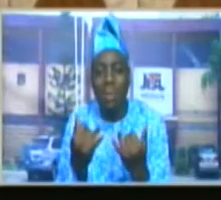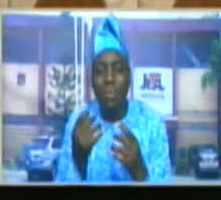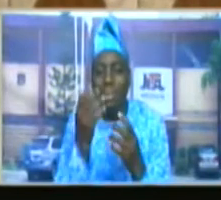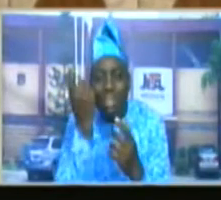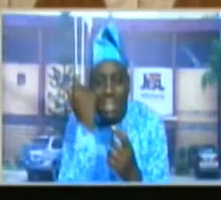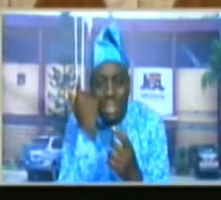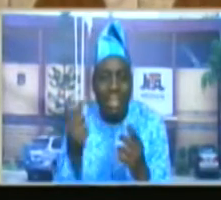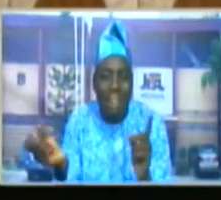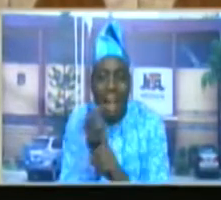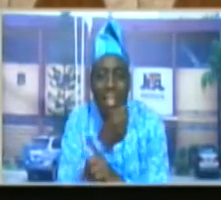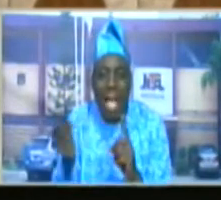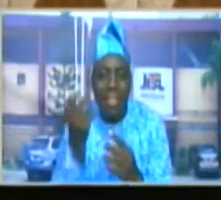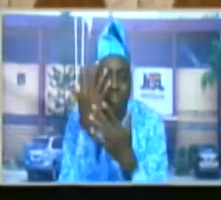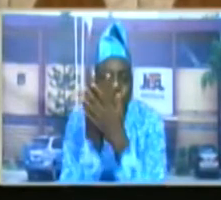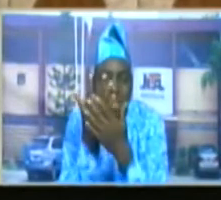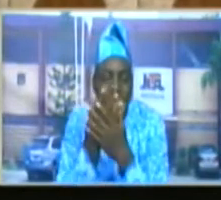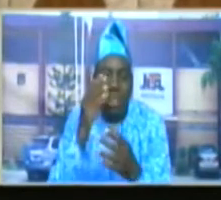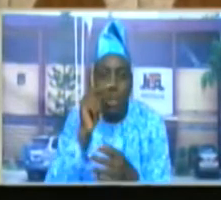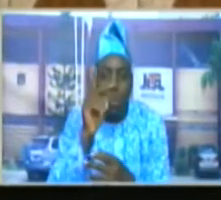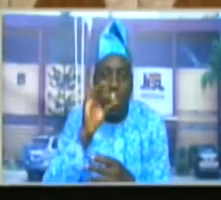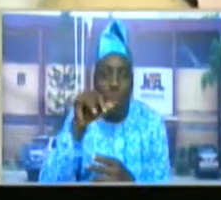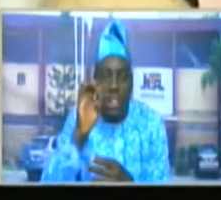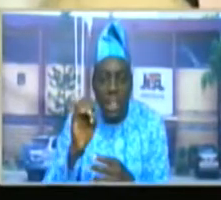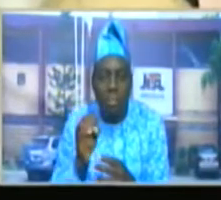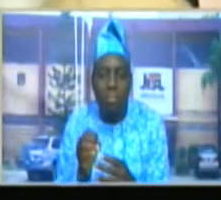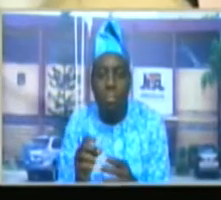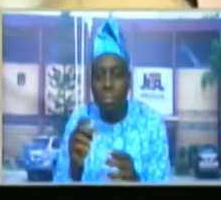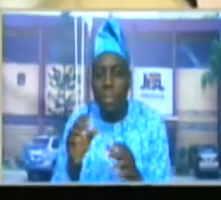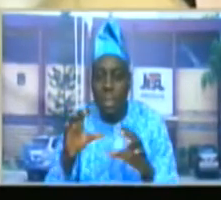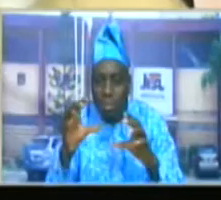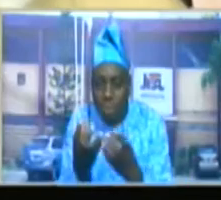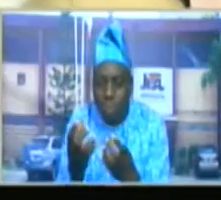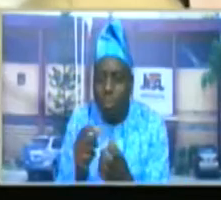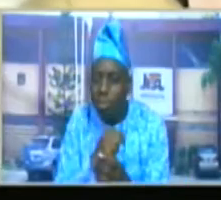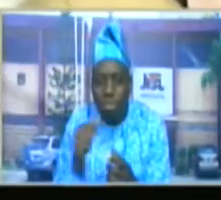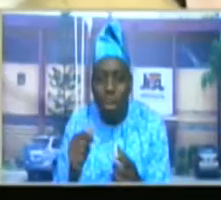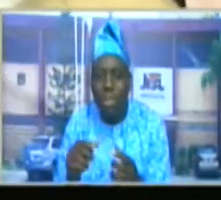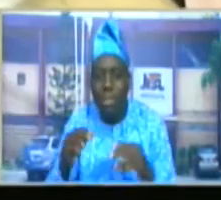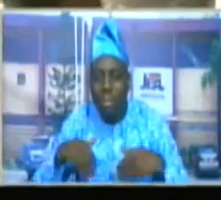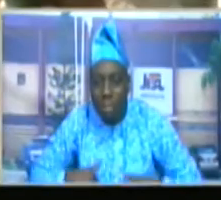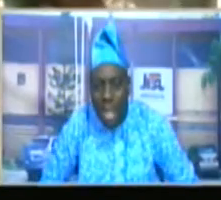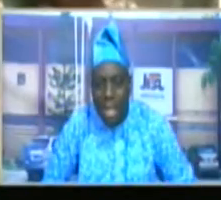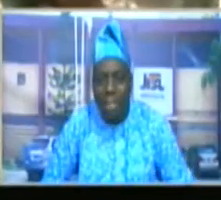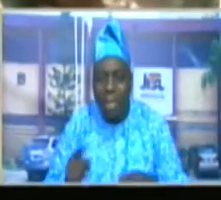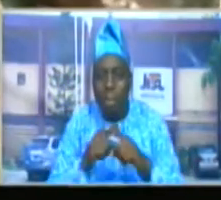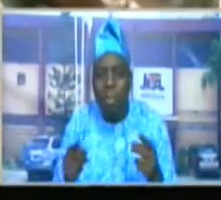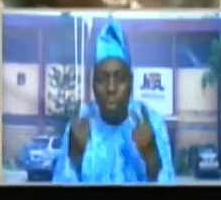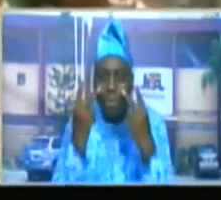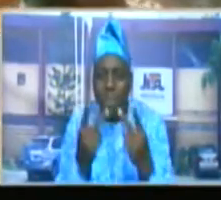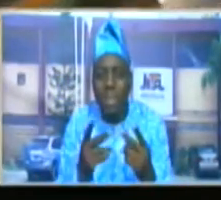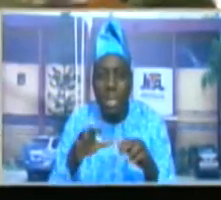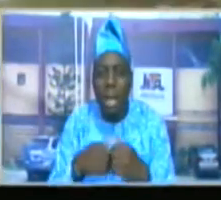Medium Custodial Facility in the FCT, the criminal gangs have also not relented in attacking soft targets in parts of the